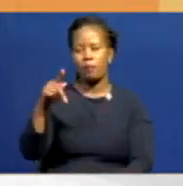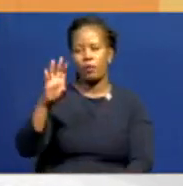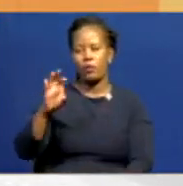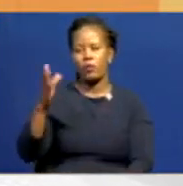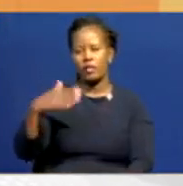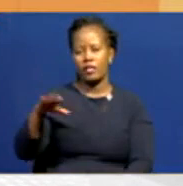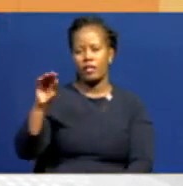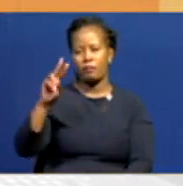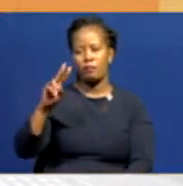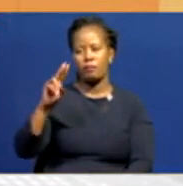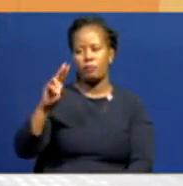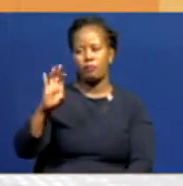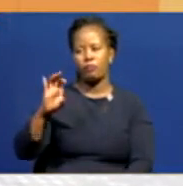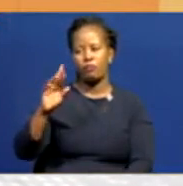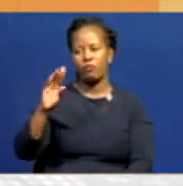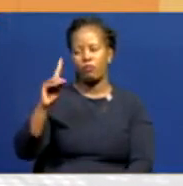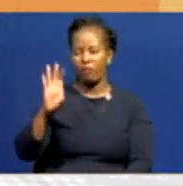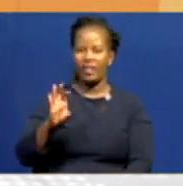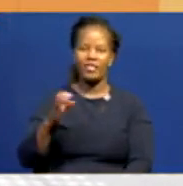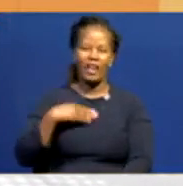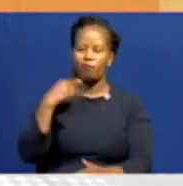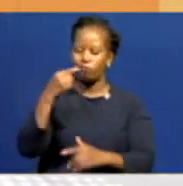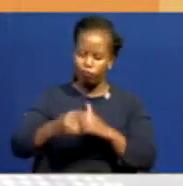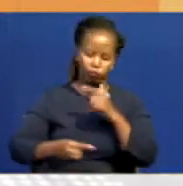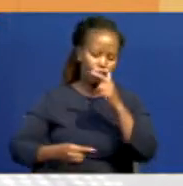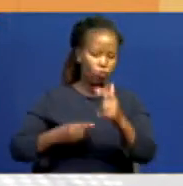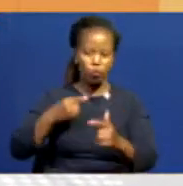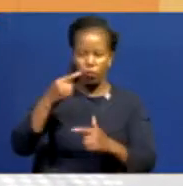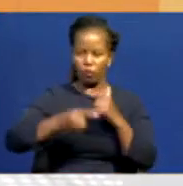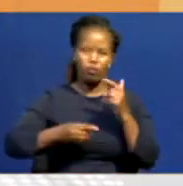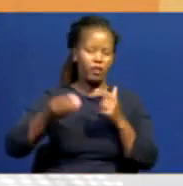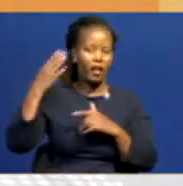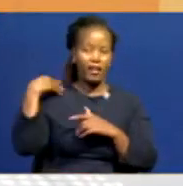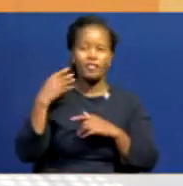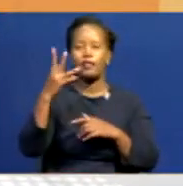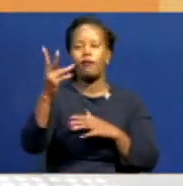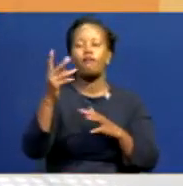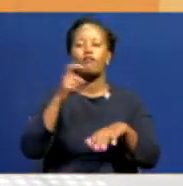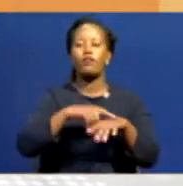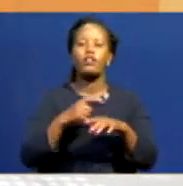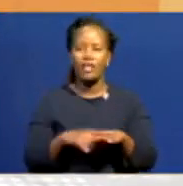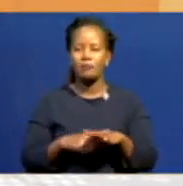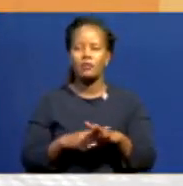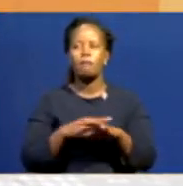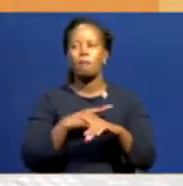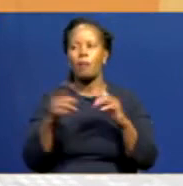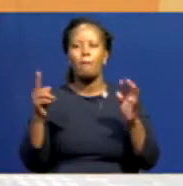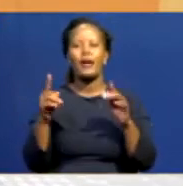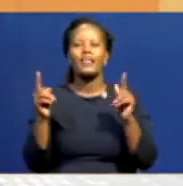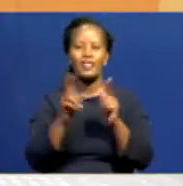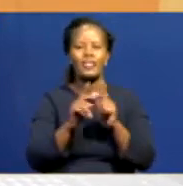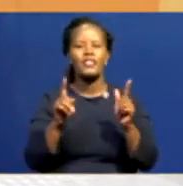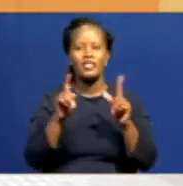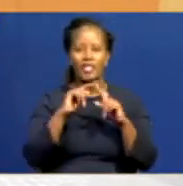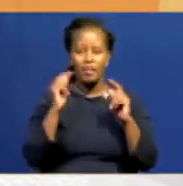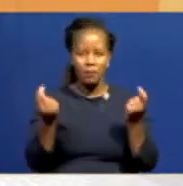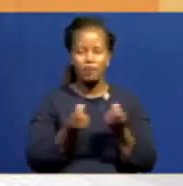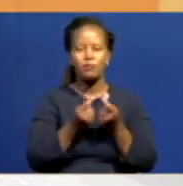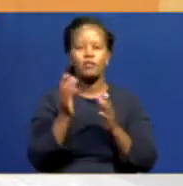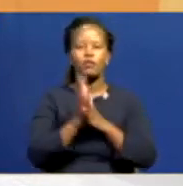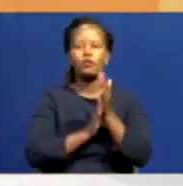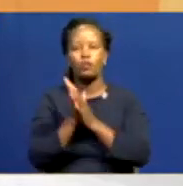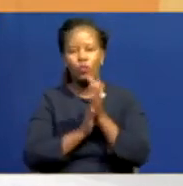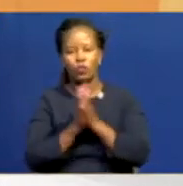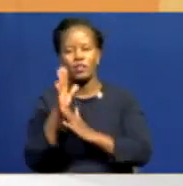last four editions consecutively, you know, and this the same team, you know. So it's consistency that has taken them there. But